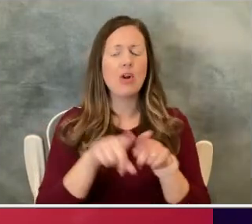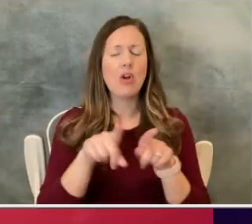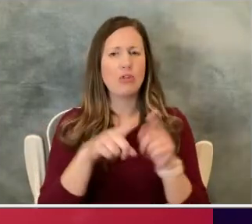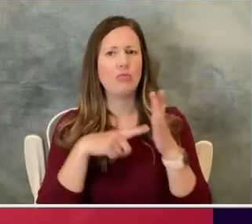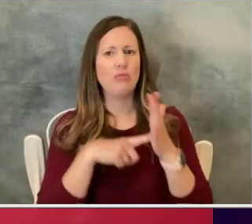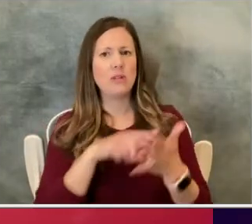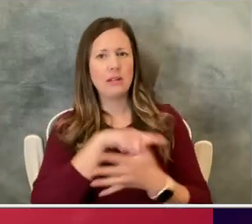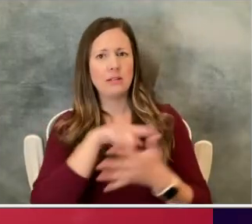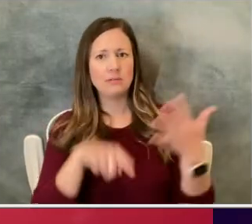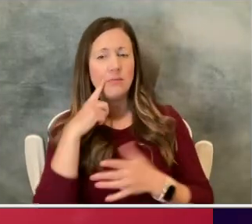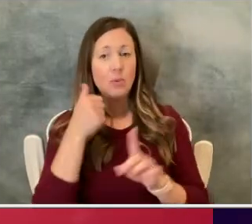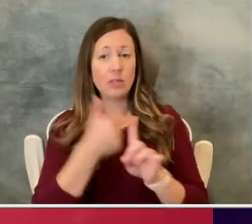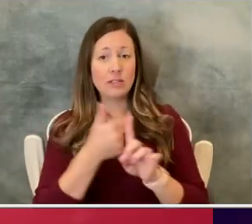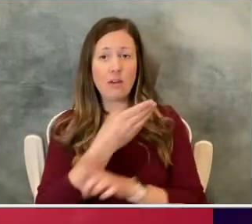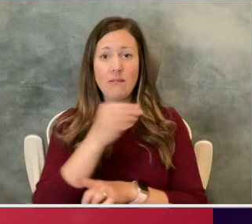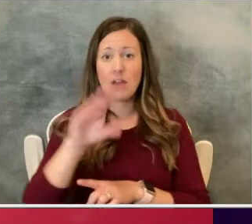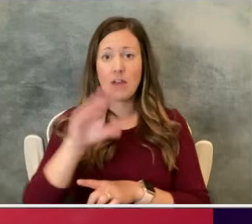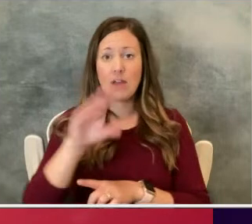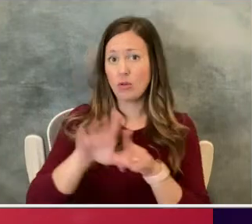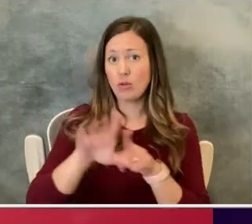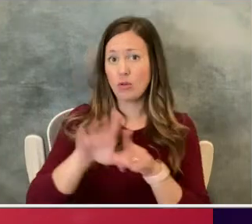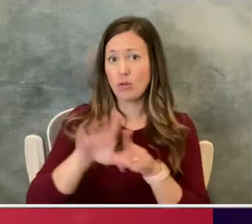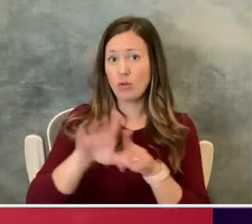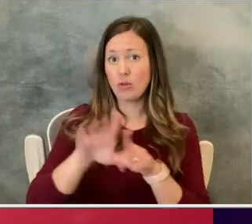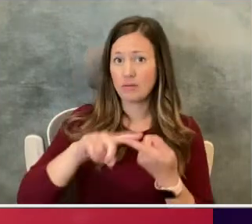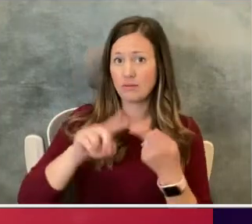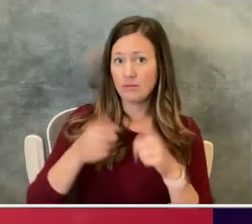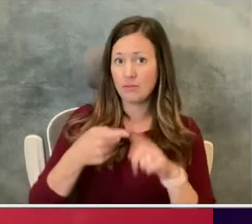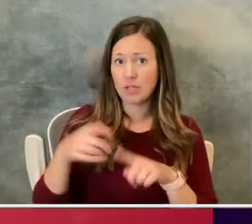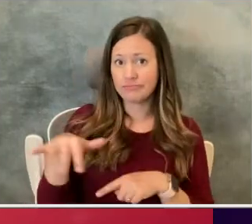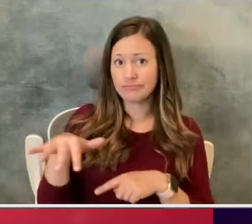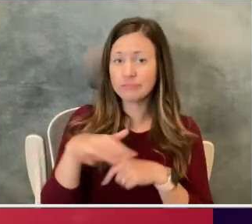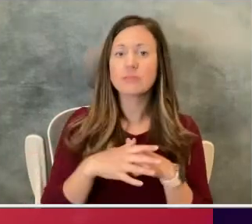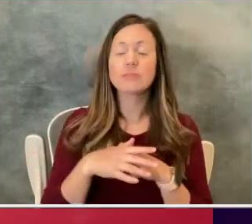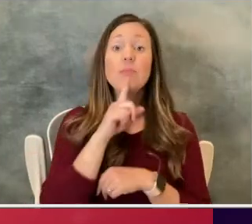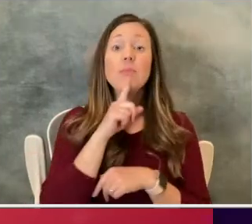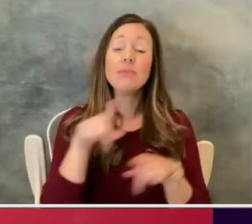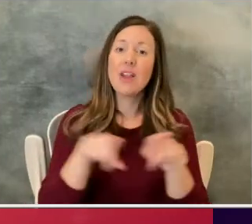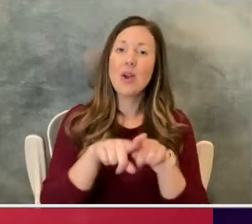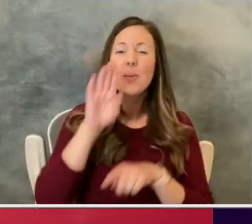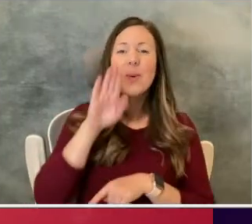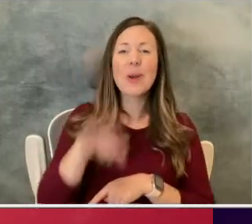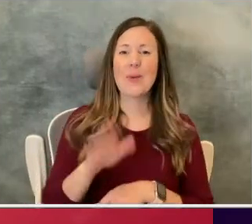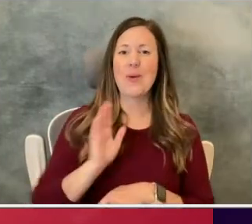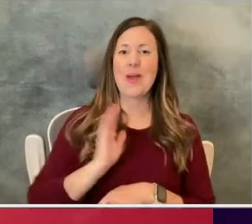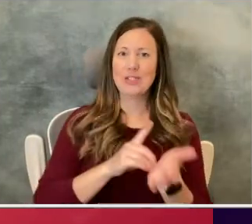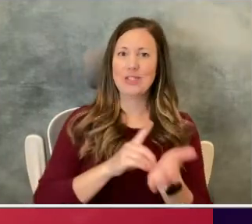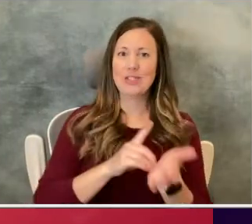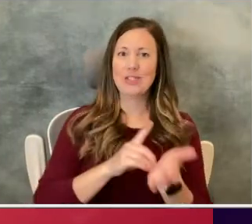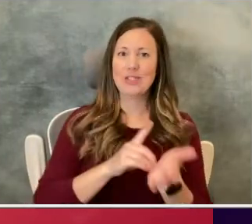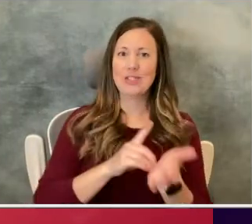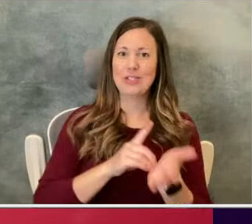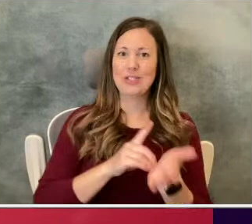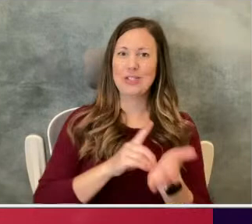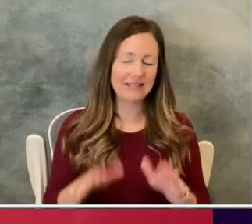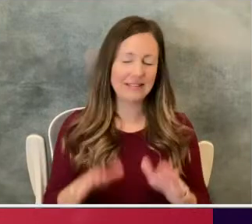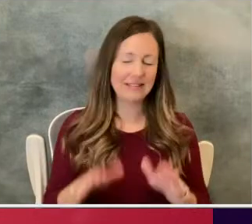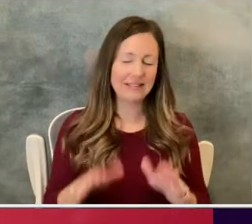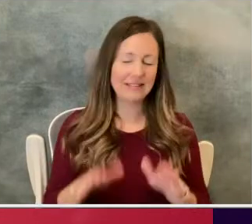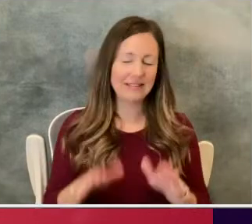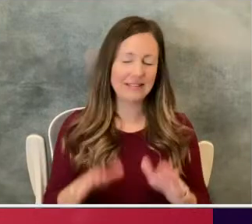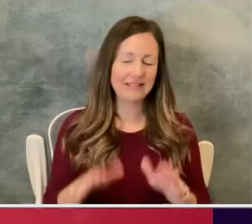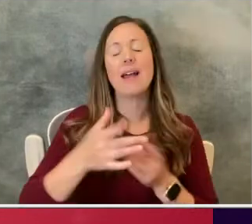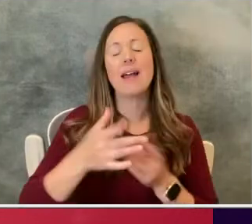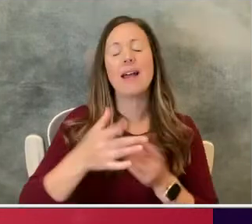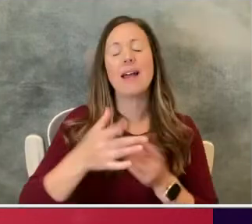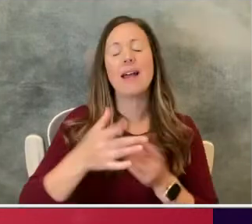yourself and your loved ones. Plus, we know our medical teams here are phenomenal. That's just a given. But these medical miracle workers